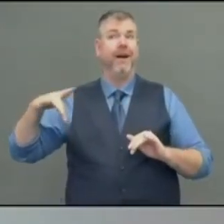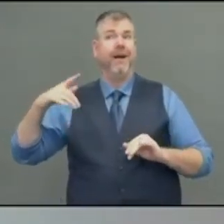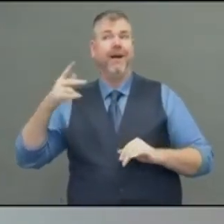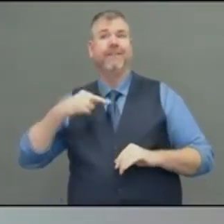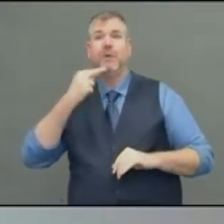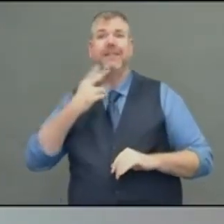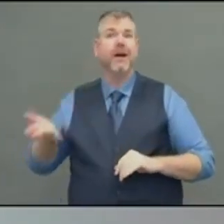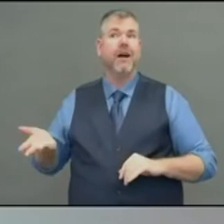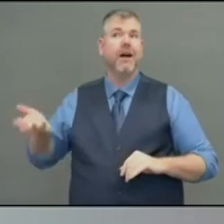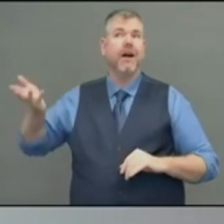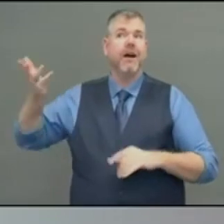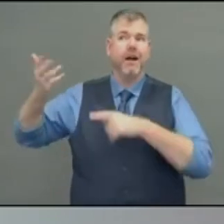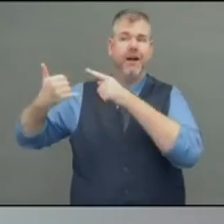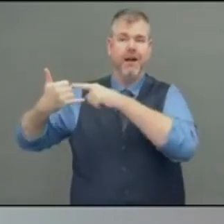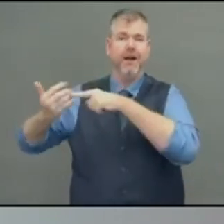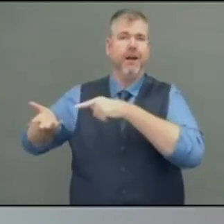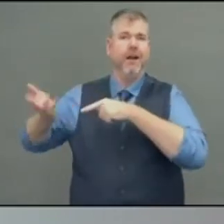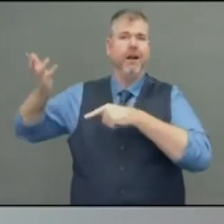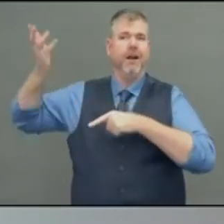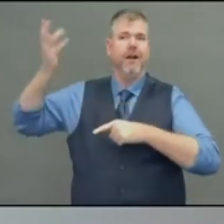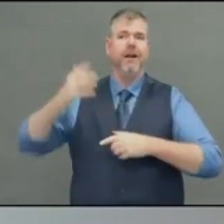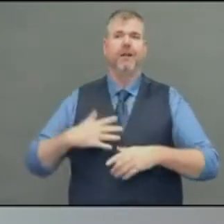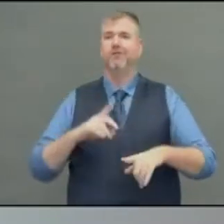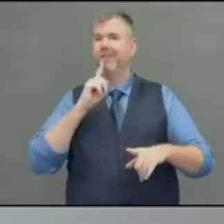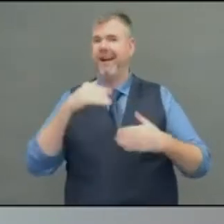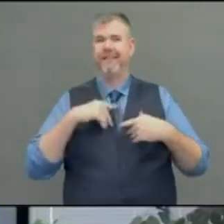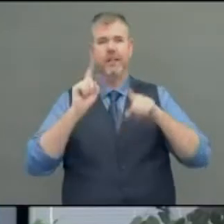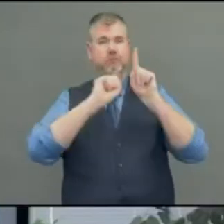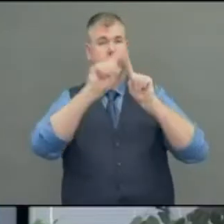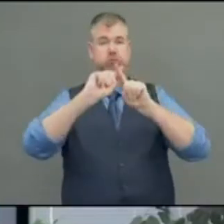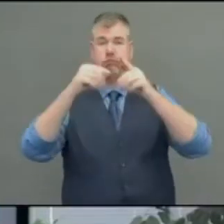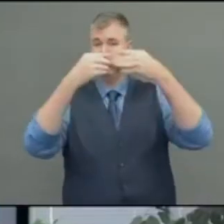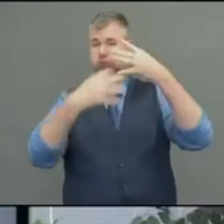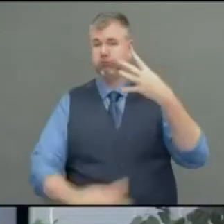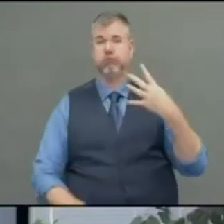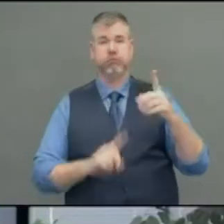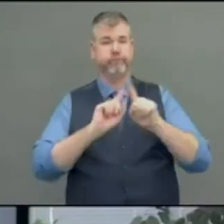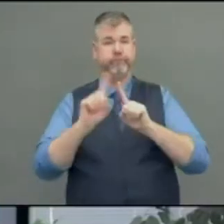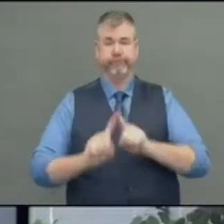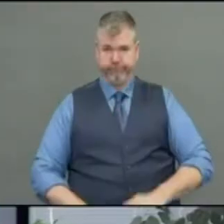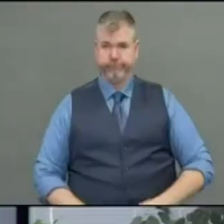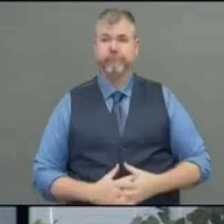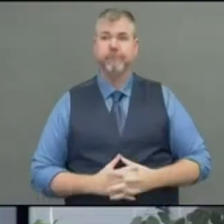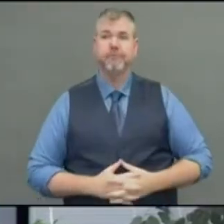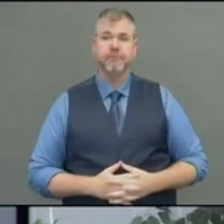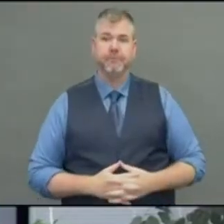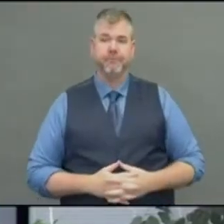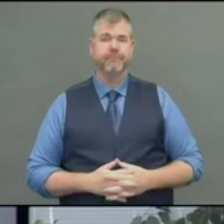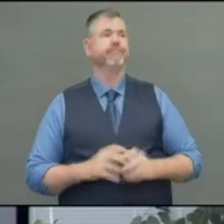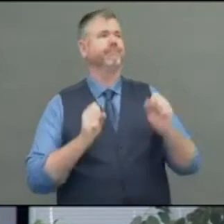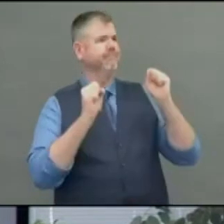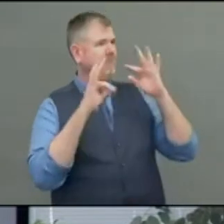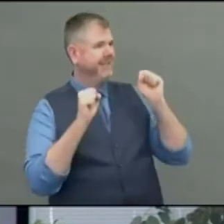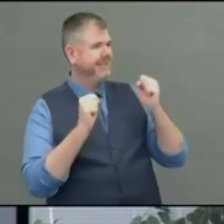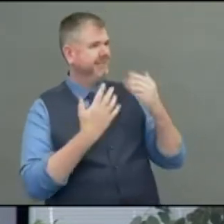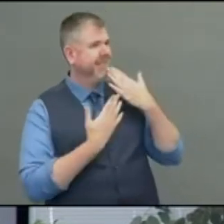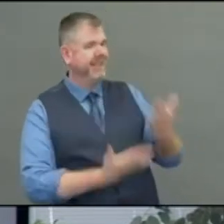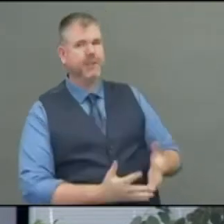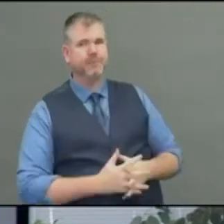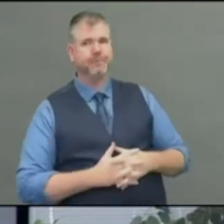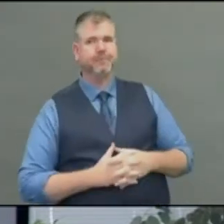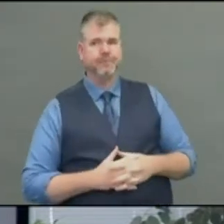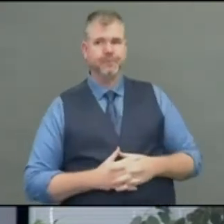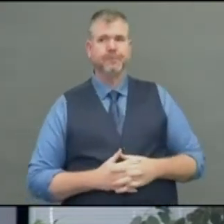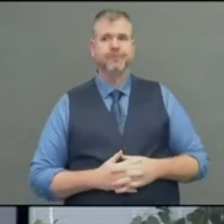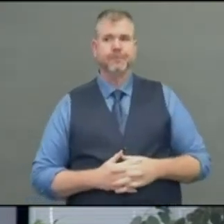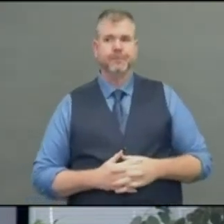a variety of devices and telephones. Amazing. Thank you so much for sharing those. And what about for people who have a